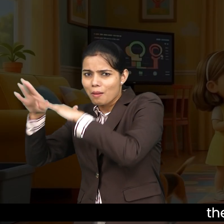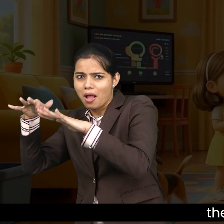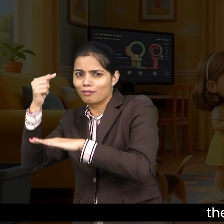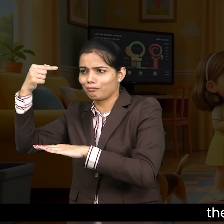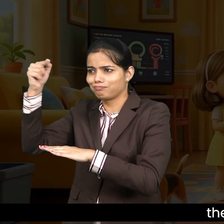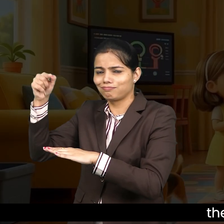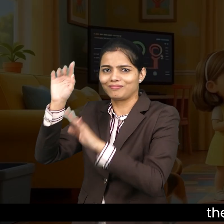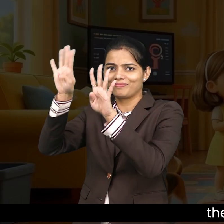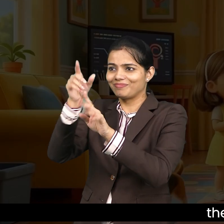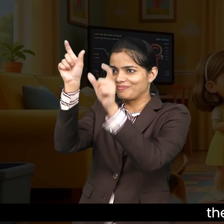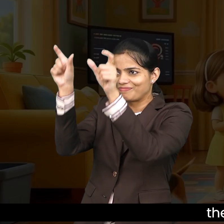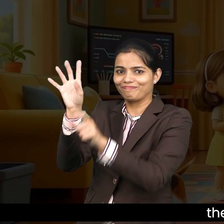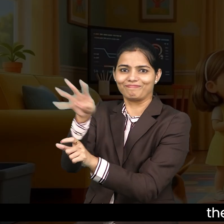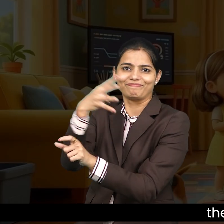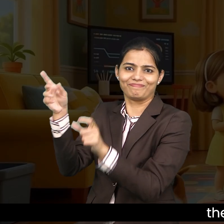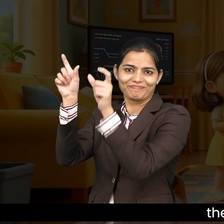column.